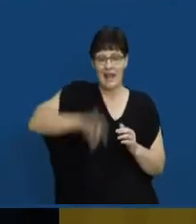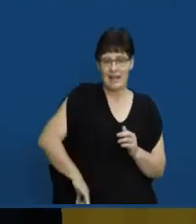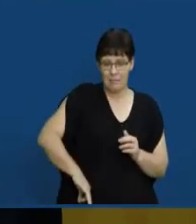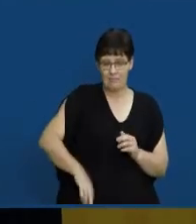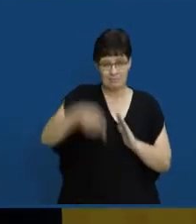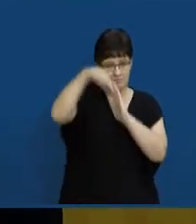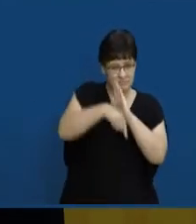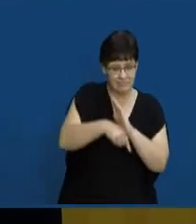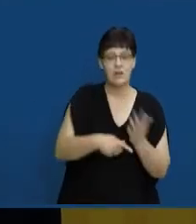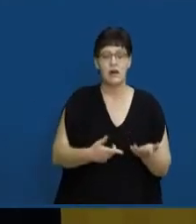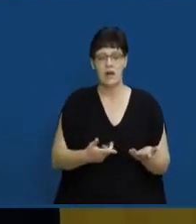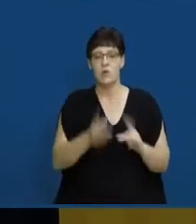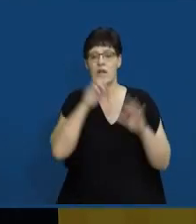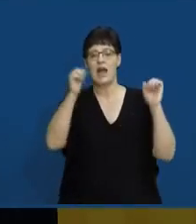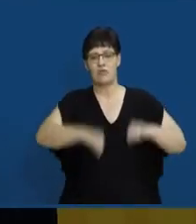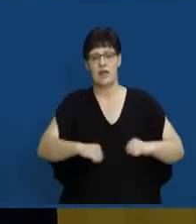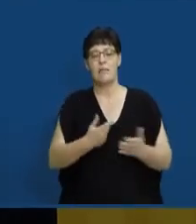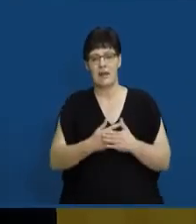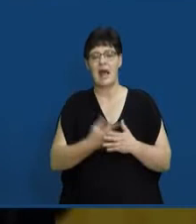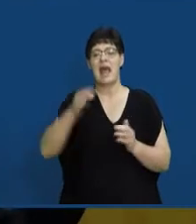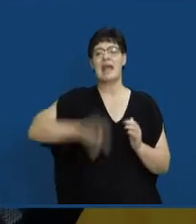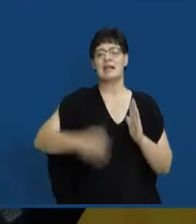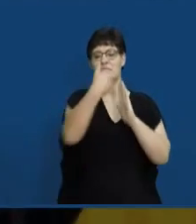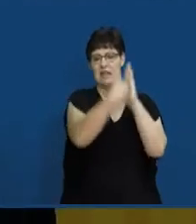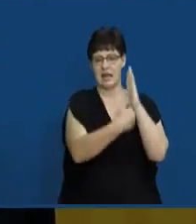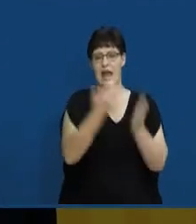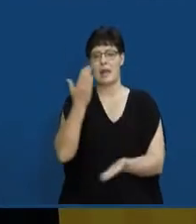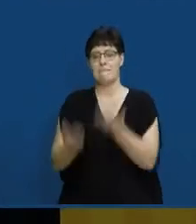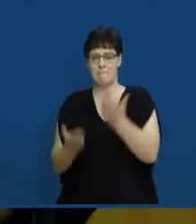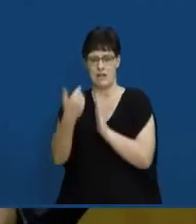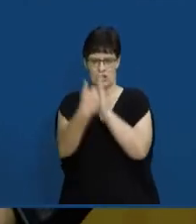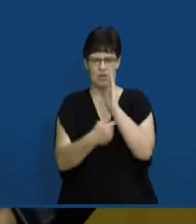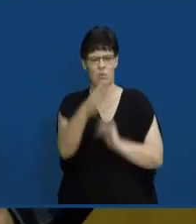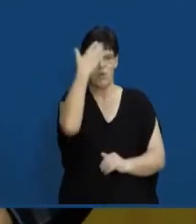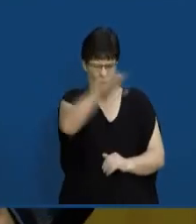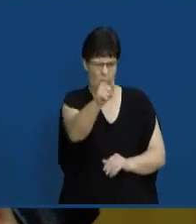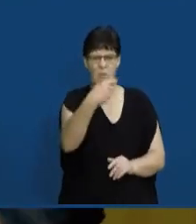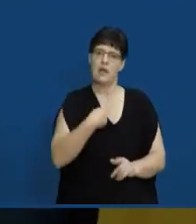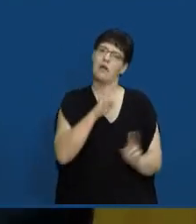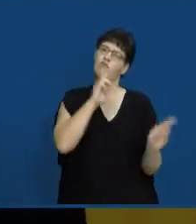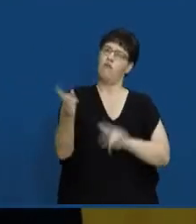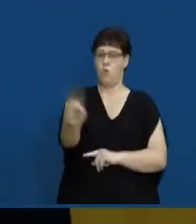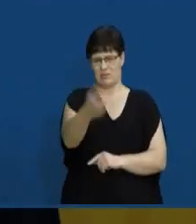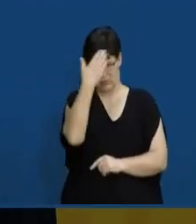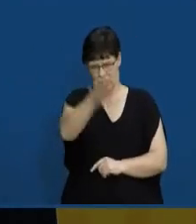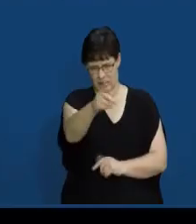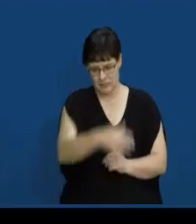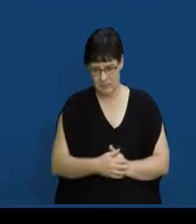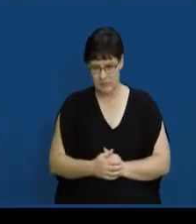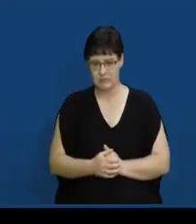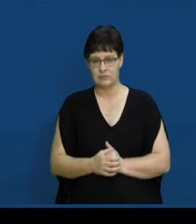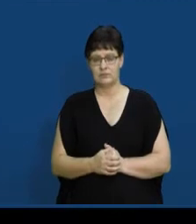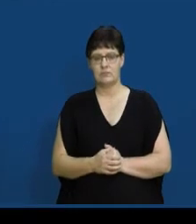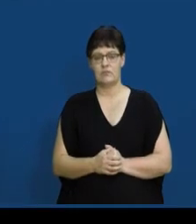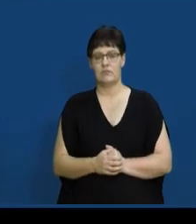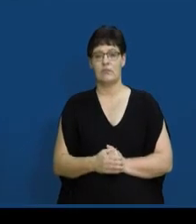Let's agree now, we're just going to talk about income statement and balance sheet because you'll know what I'm referring to. Okay.